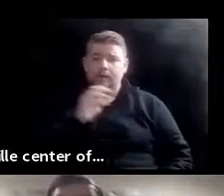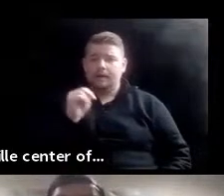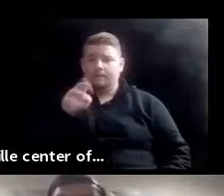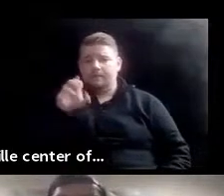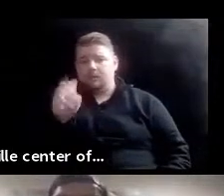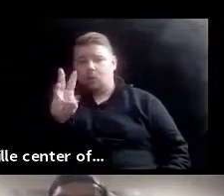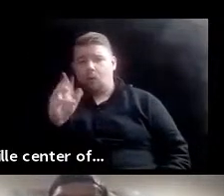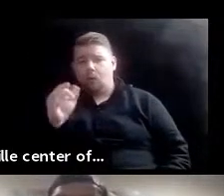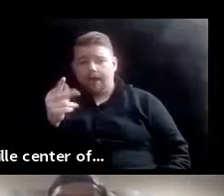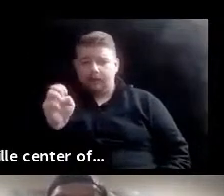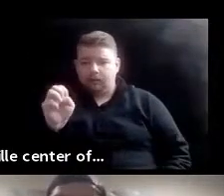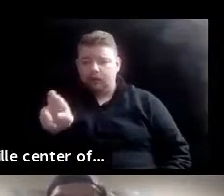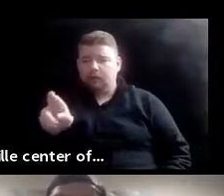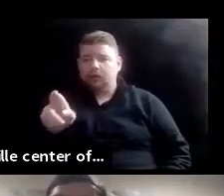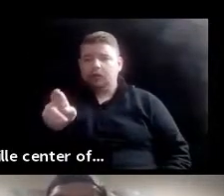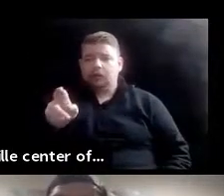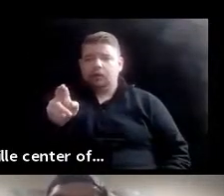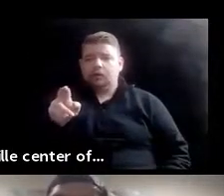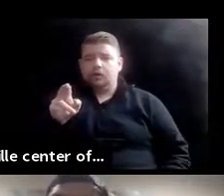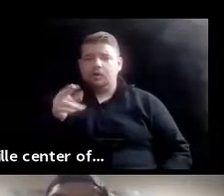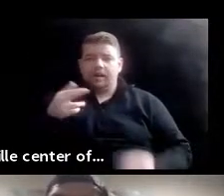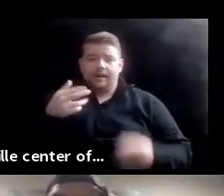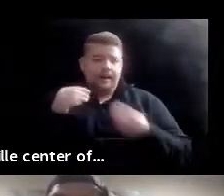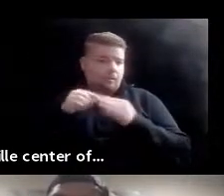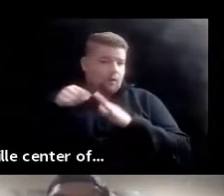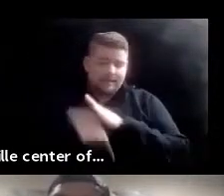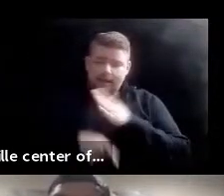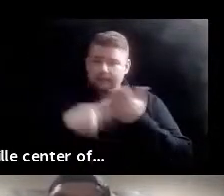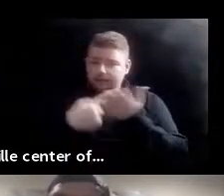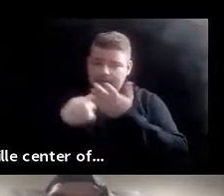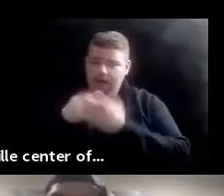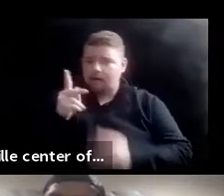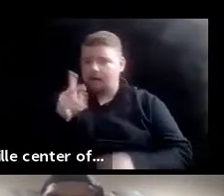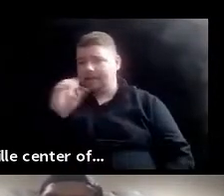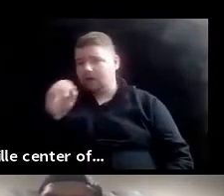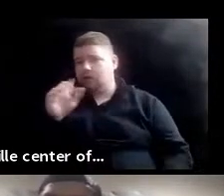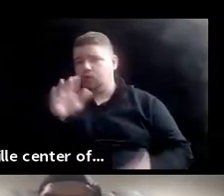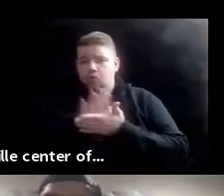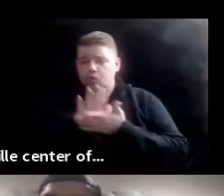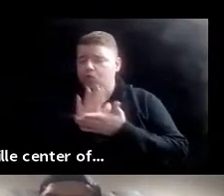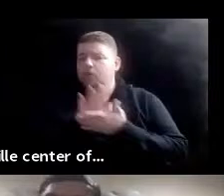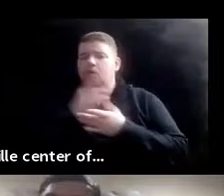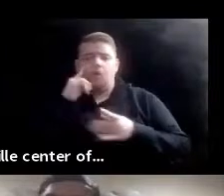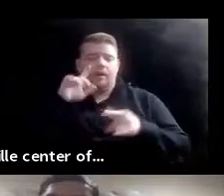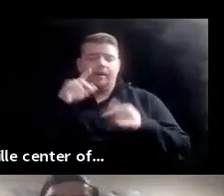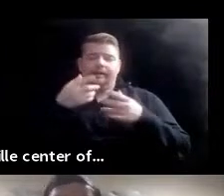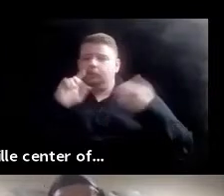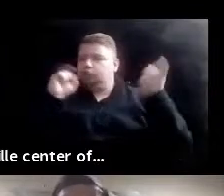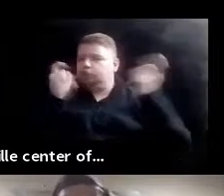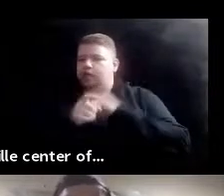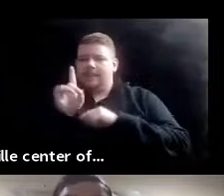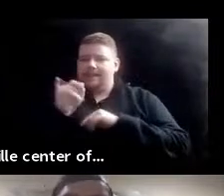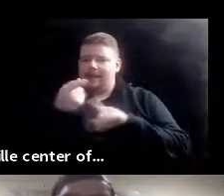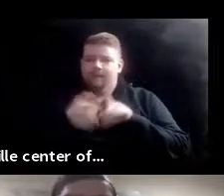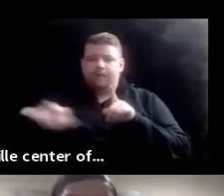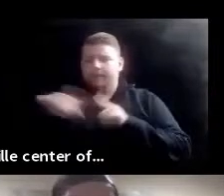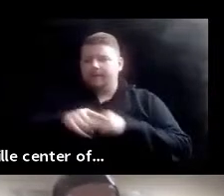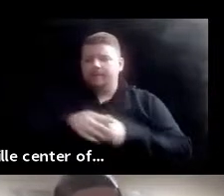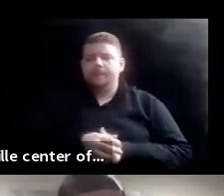Wagner? Any further discussion on Knox County schools or any amplification of the data?